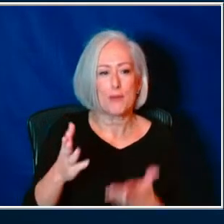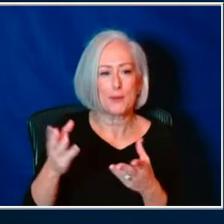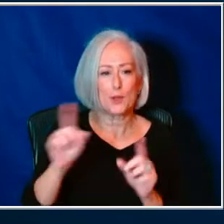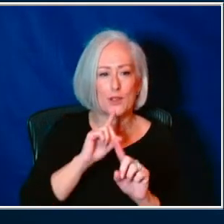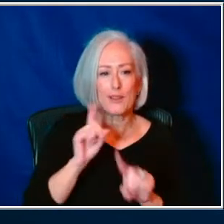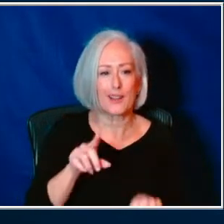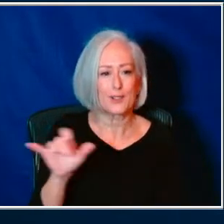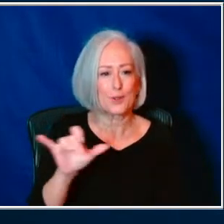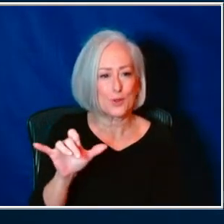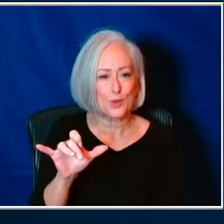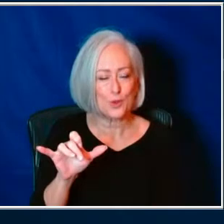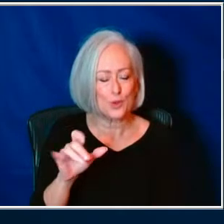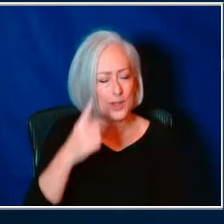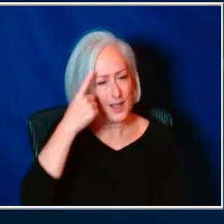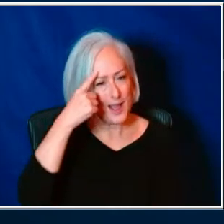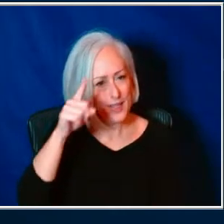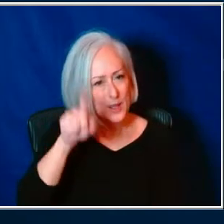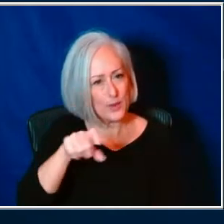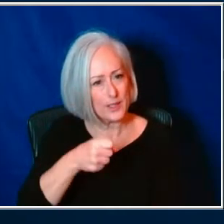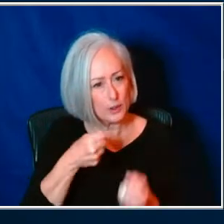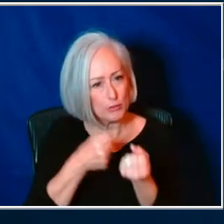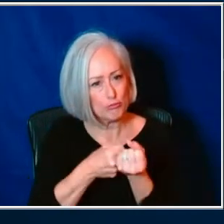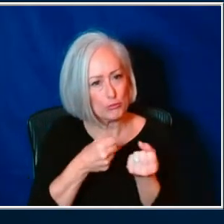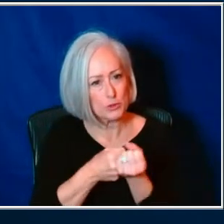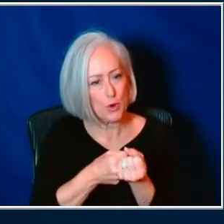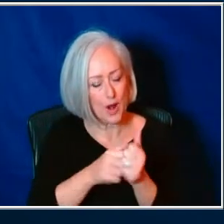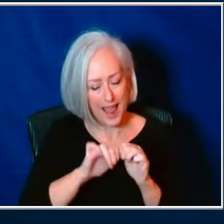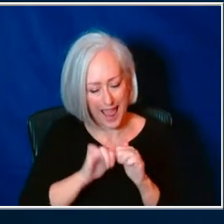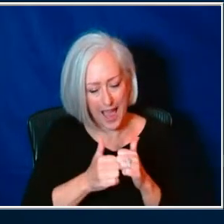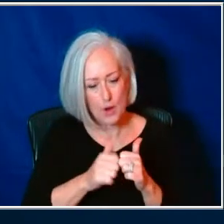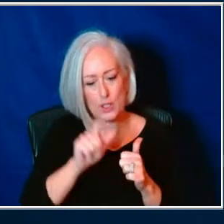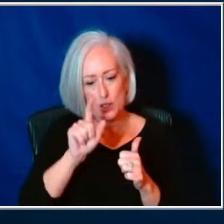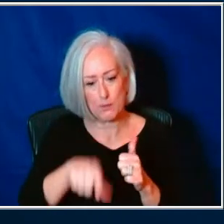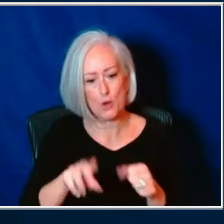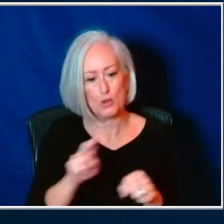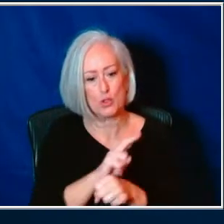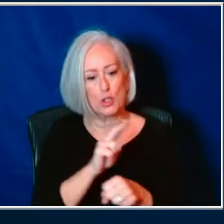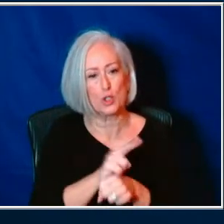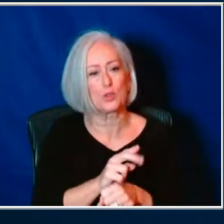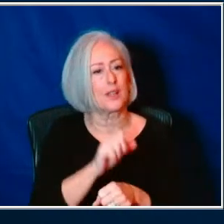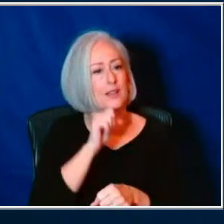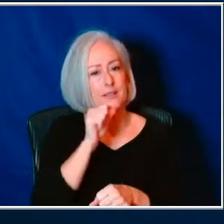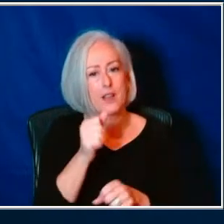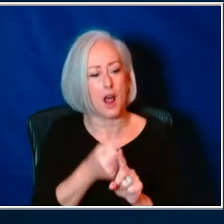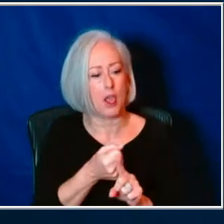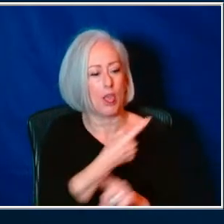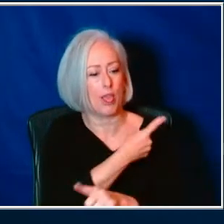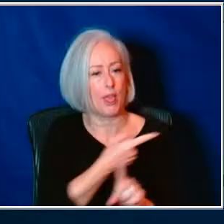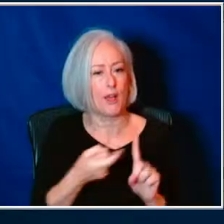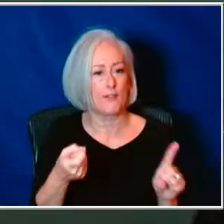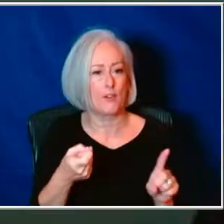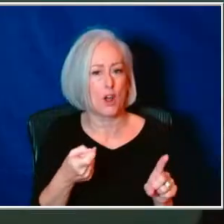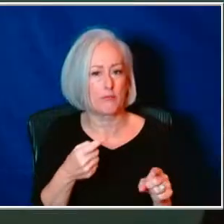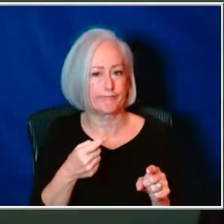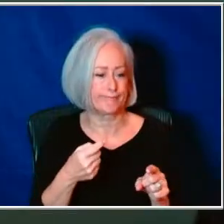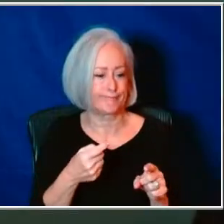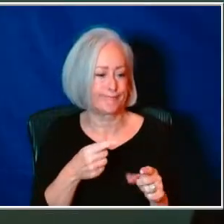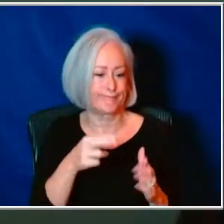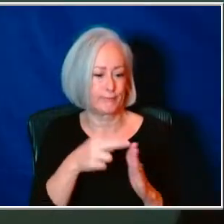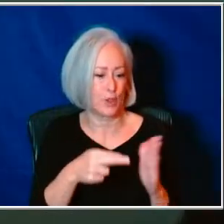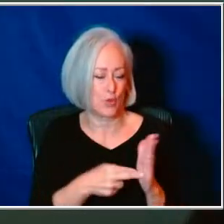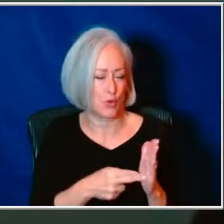kind of stand more with how it's supposed to be used, opposed to going off label with a drug that's not had as much history around it or quite as